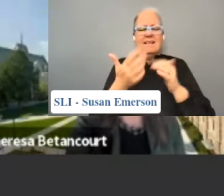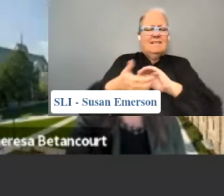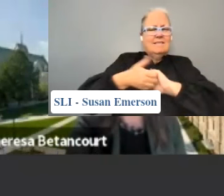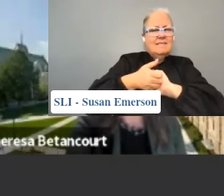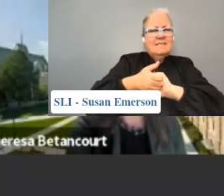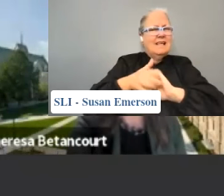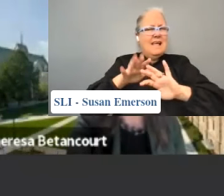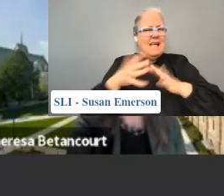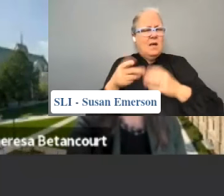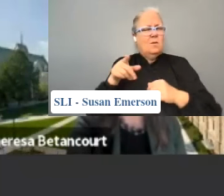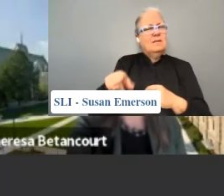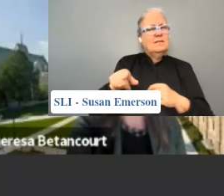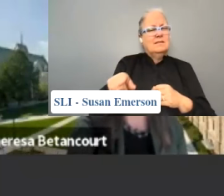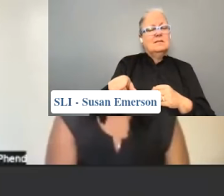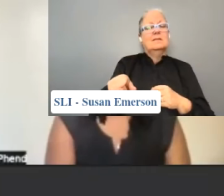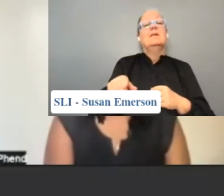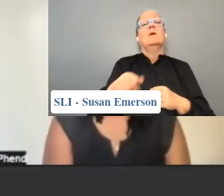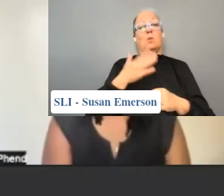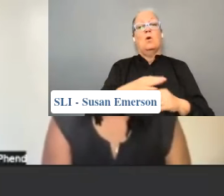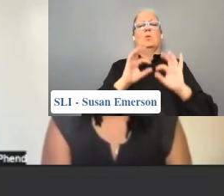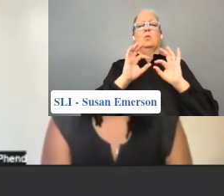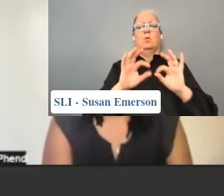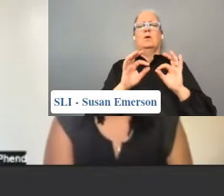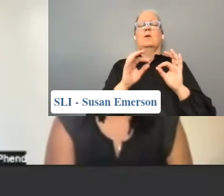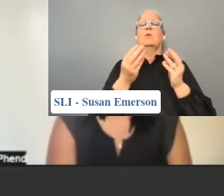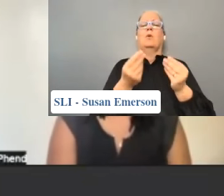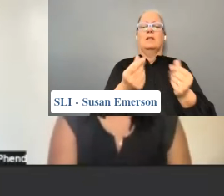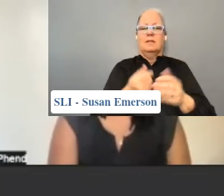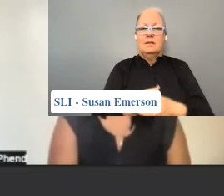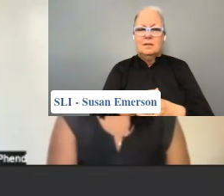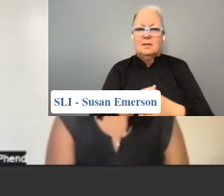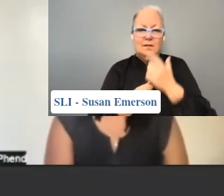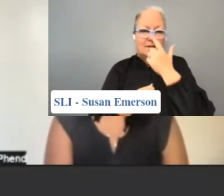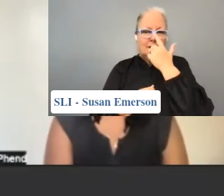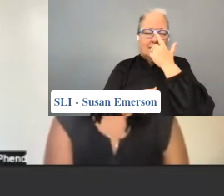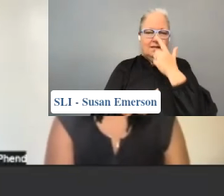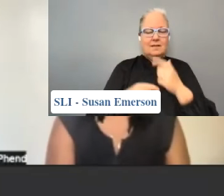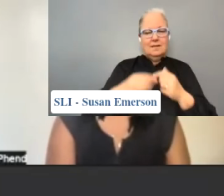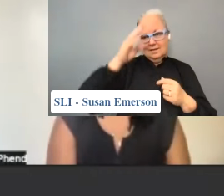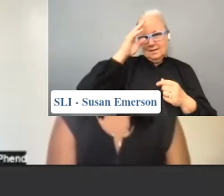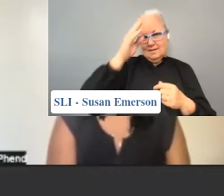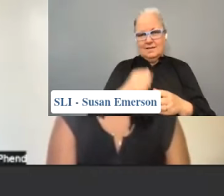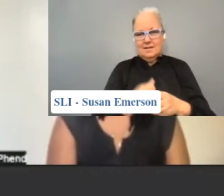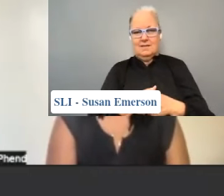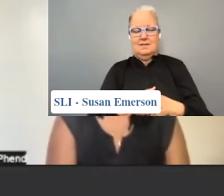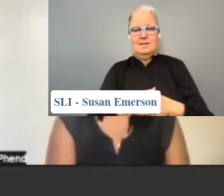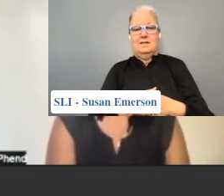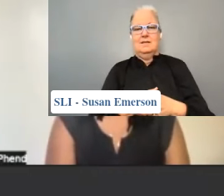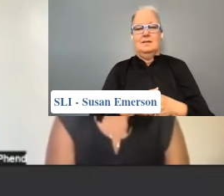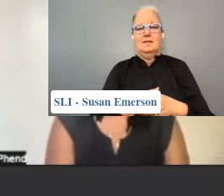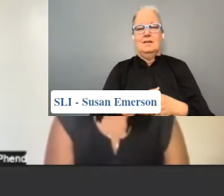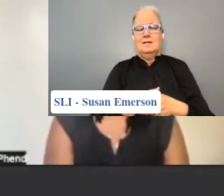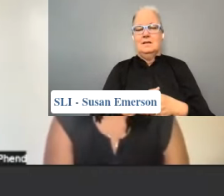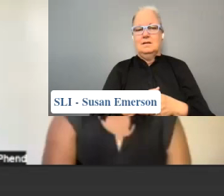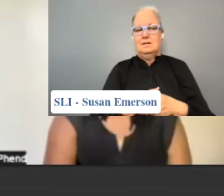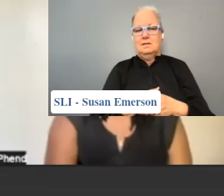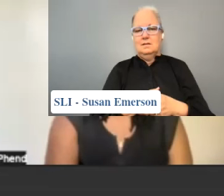intervention while maintaining quality. My name is Marissa Grace. I'm the gender and technical specialist for Sugira